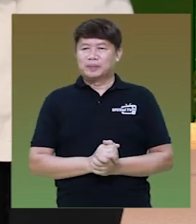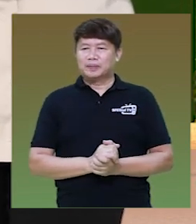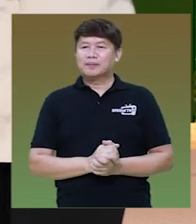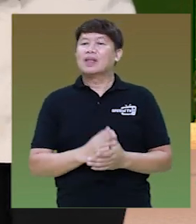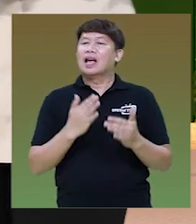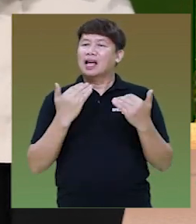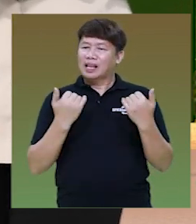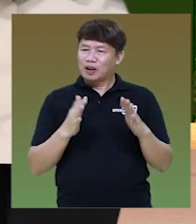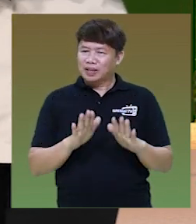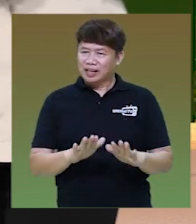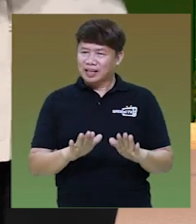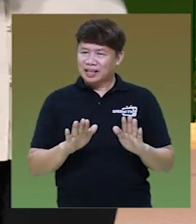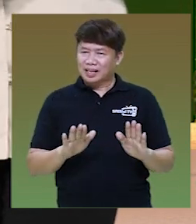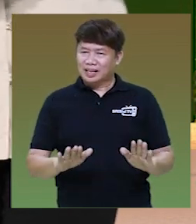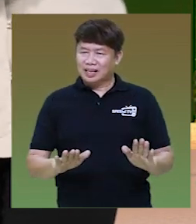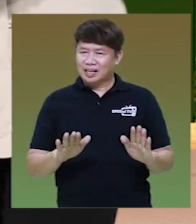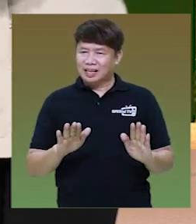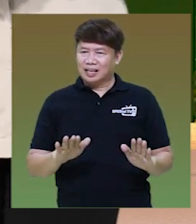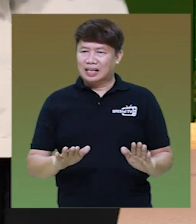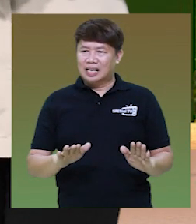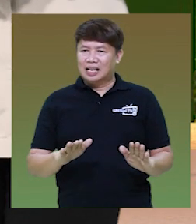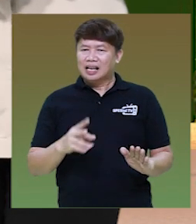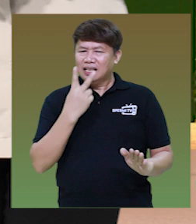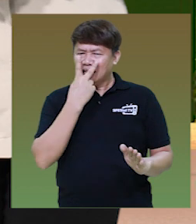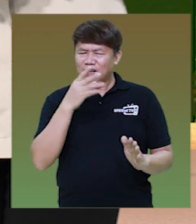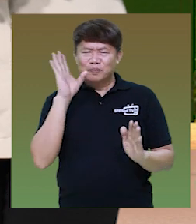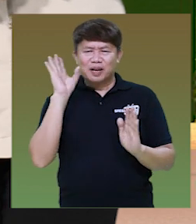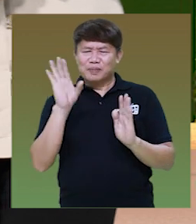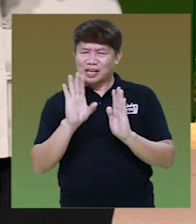Now, kids, look at this picture.